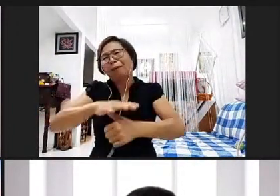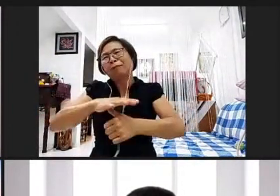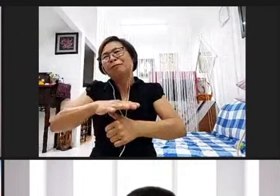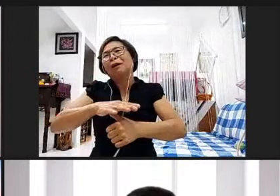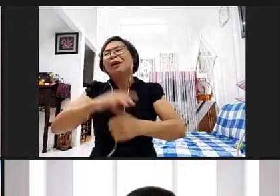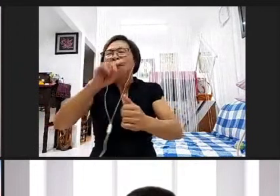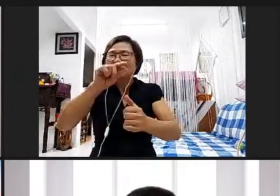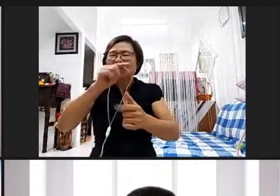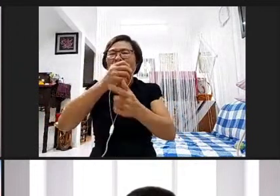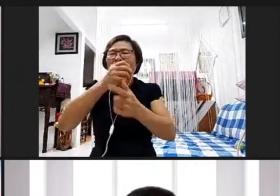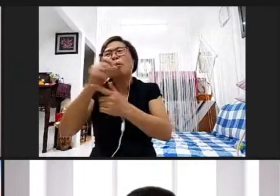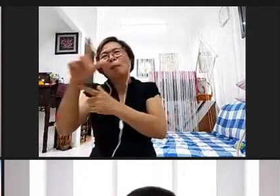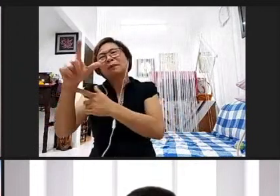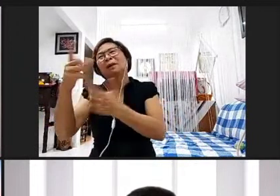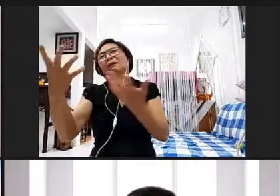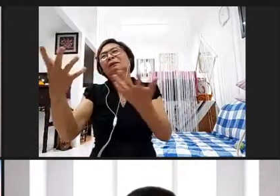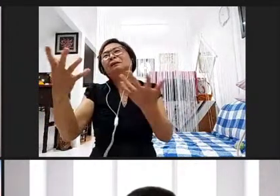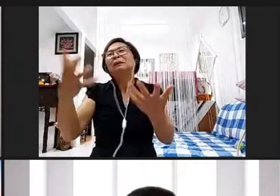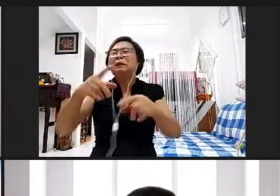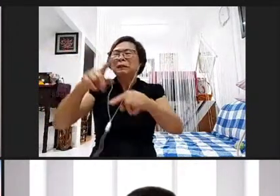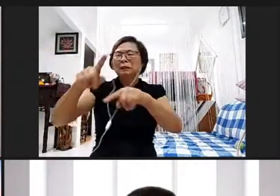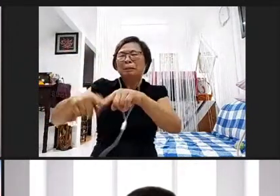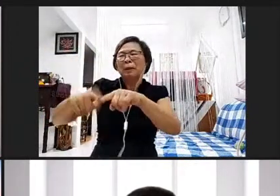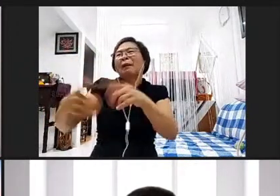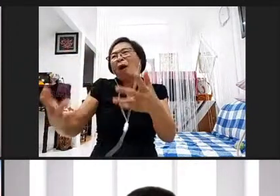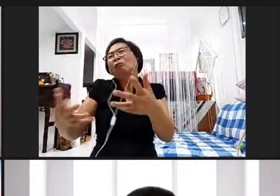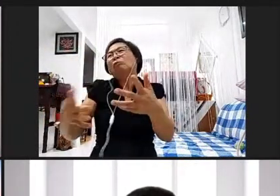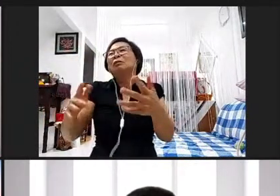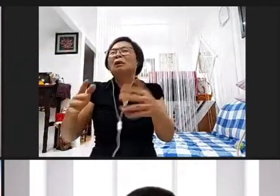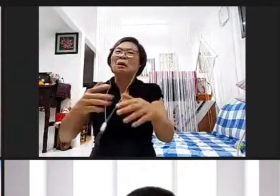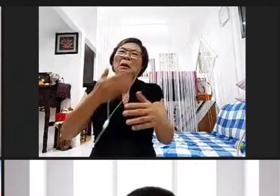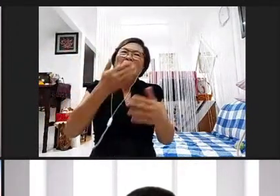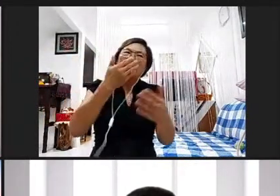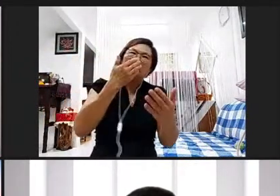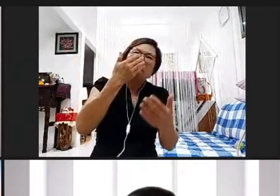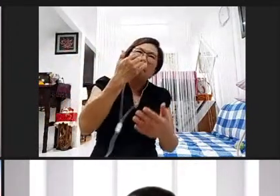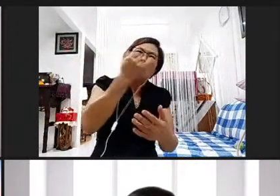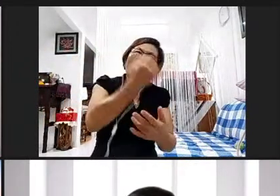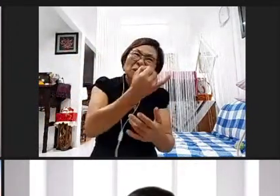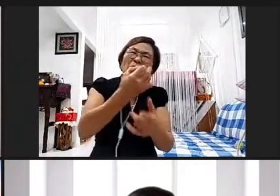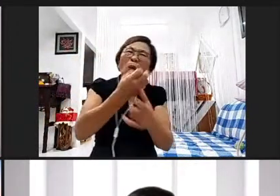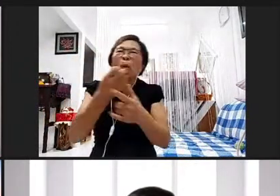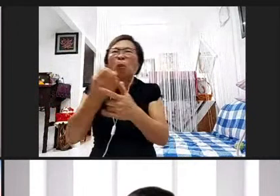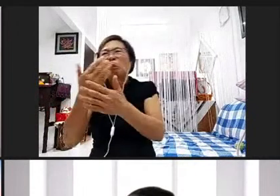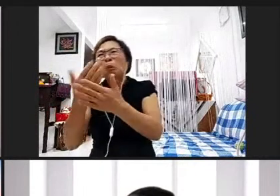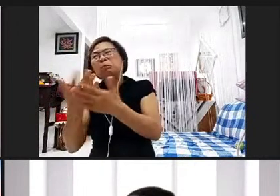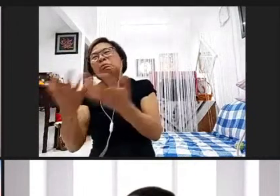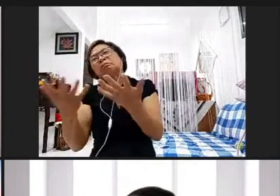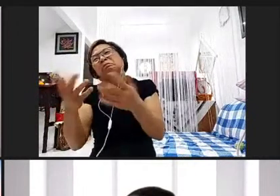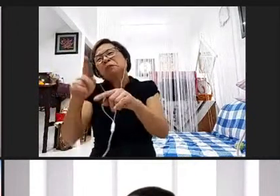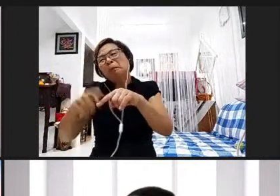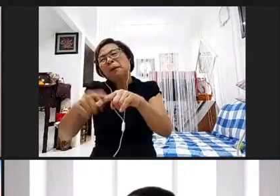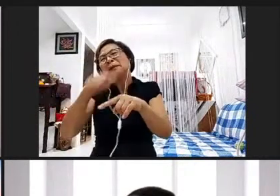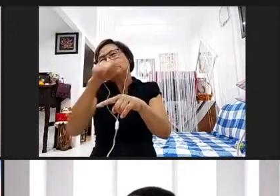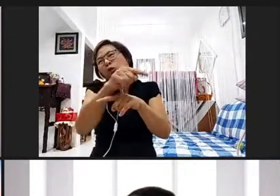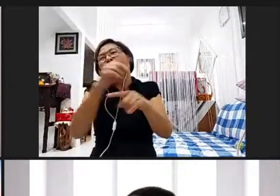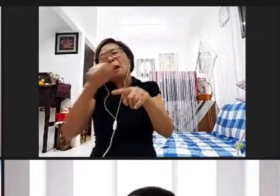it is bad or not depends on how you cope. Like Dr. Pang says, some people actually enjoy the